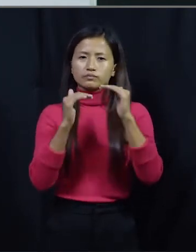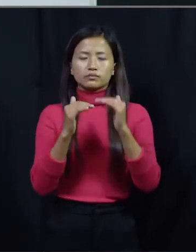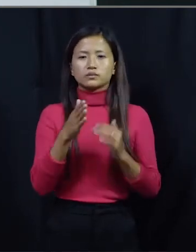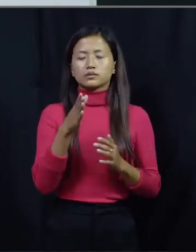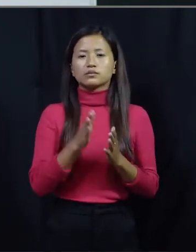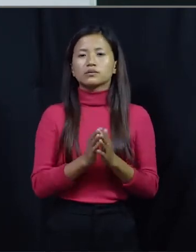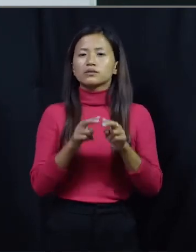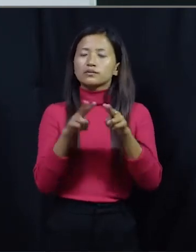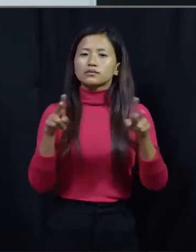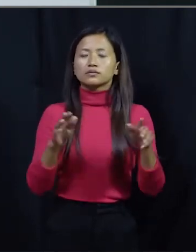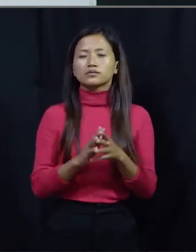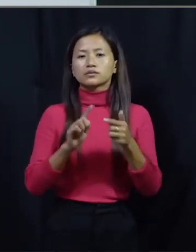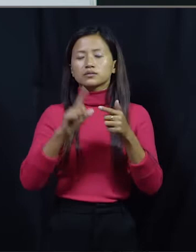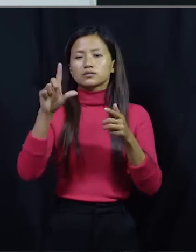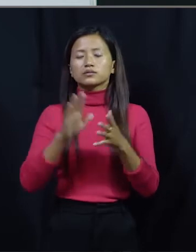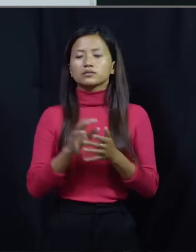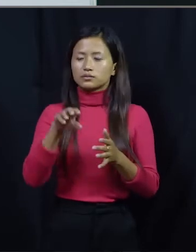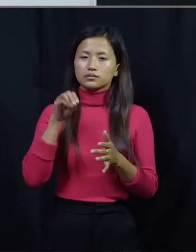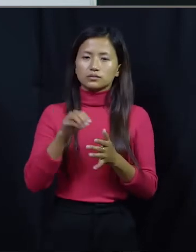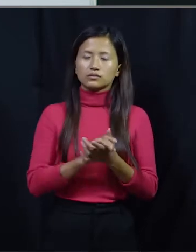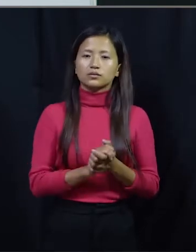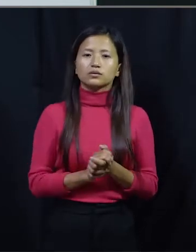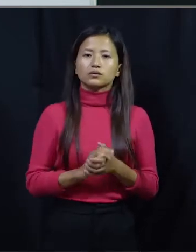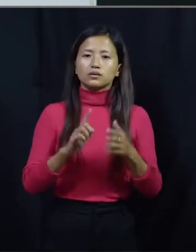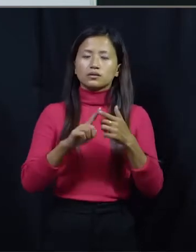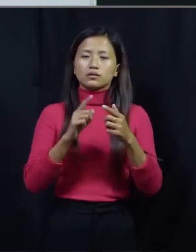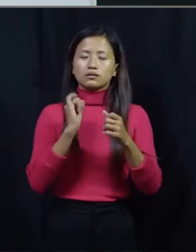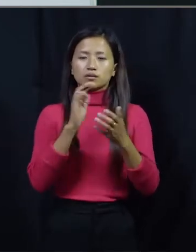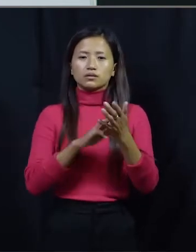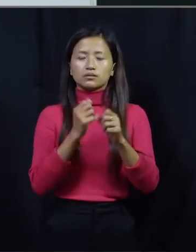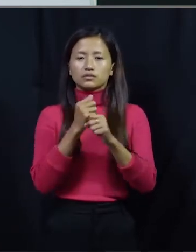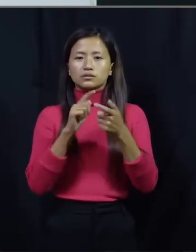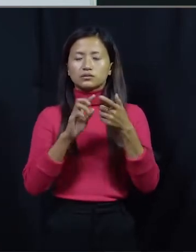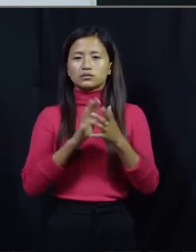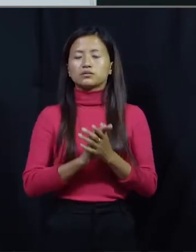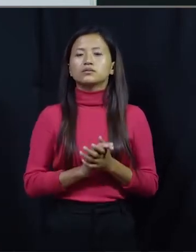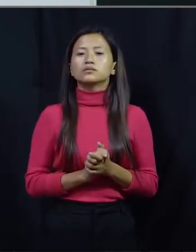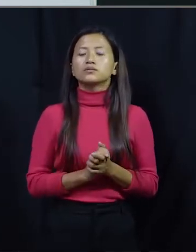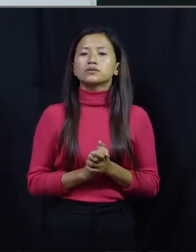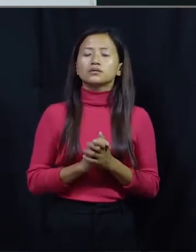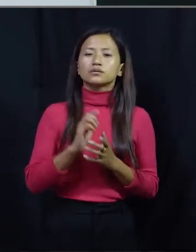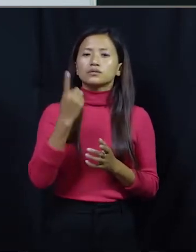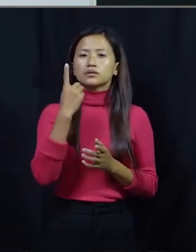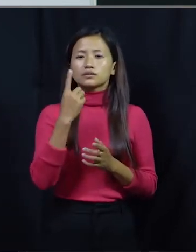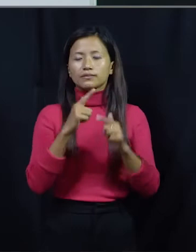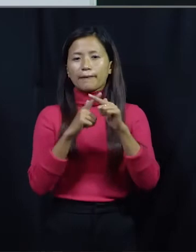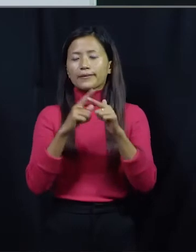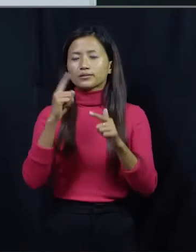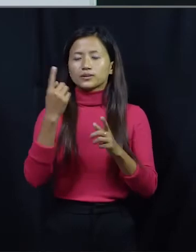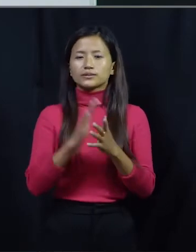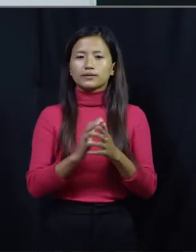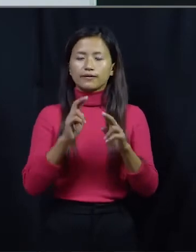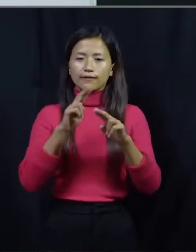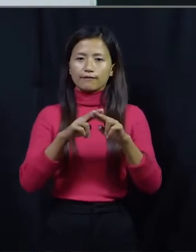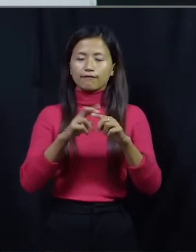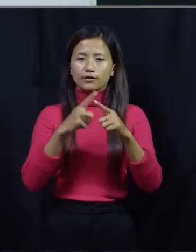not same, different elements you are taking, then its images will be, what do we get the image for this one, x1? So we get